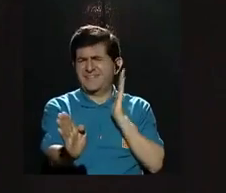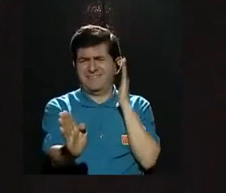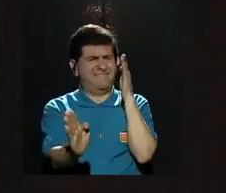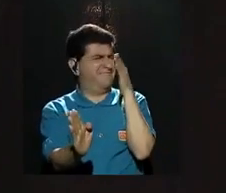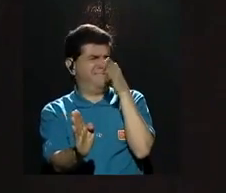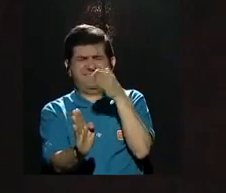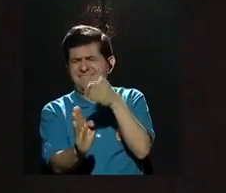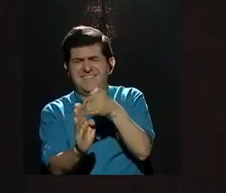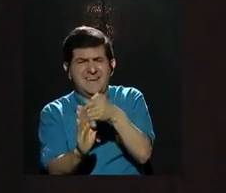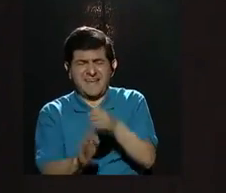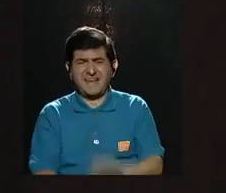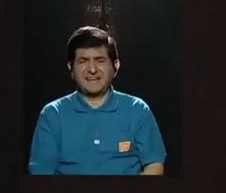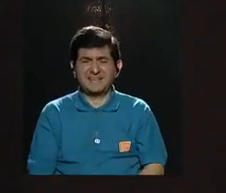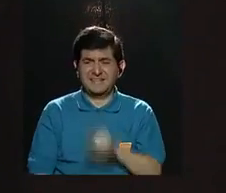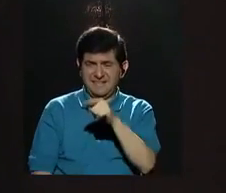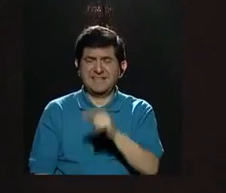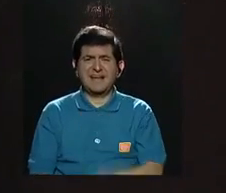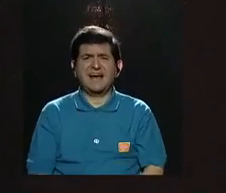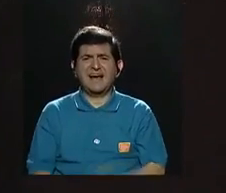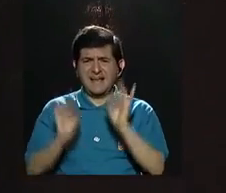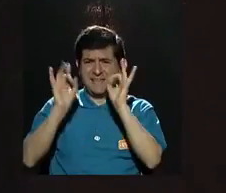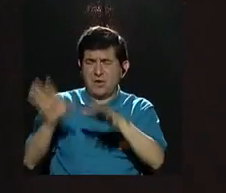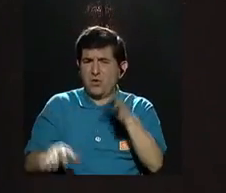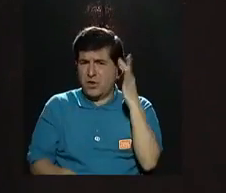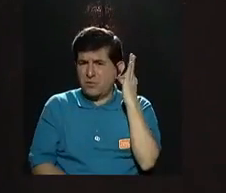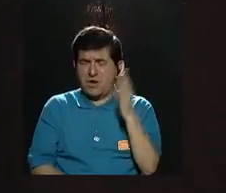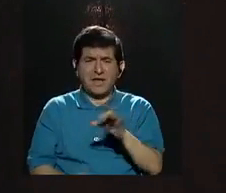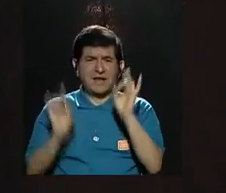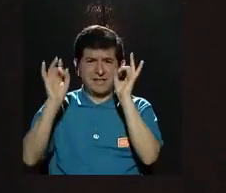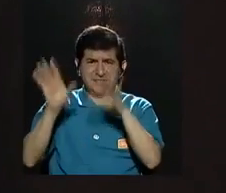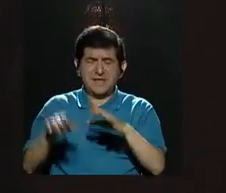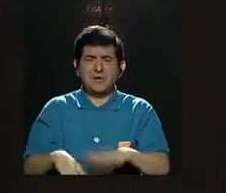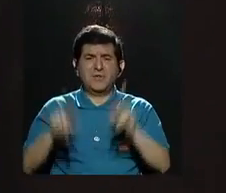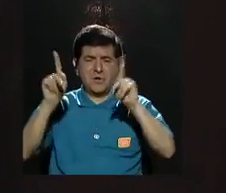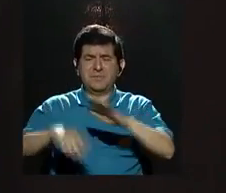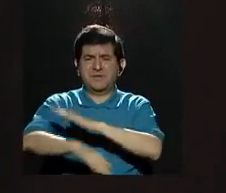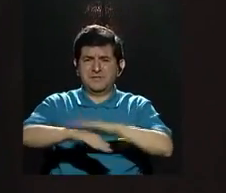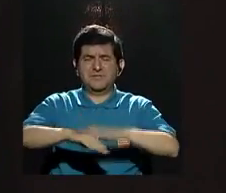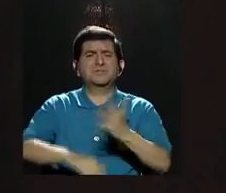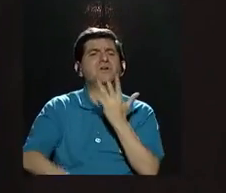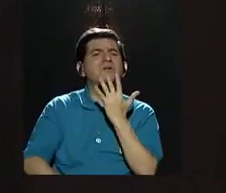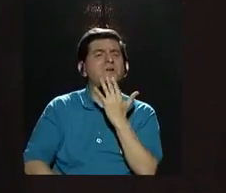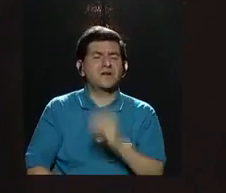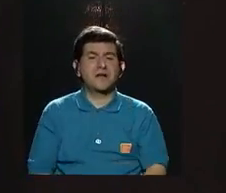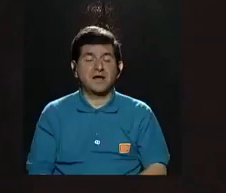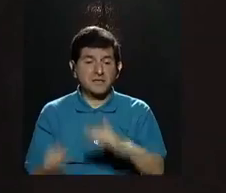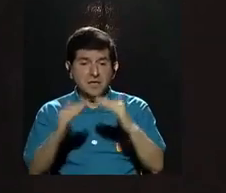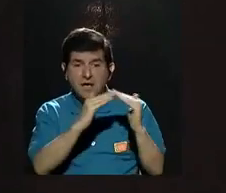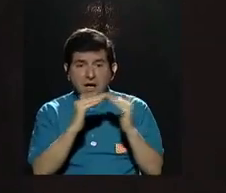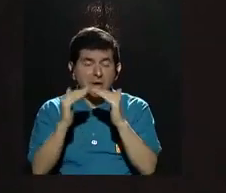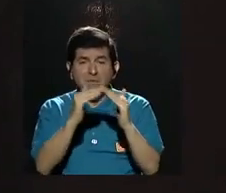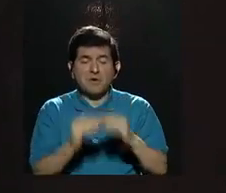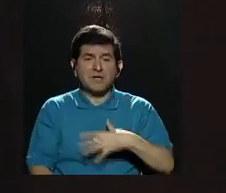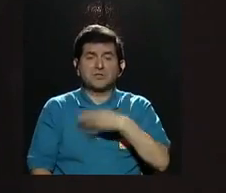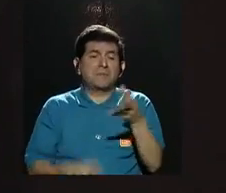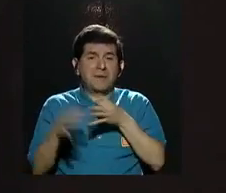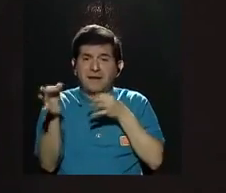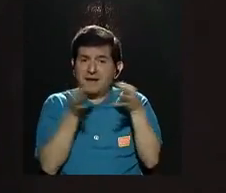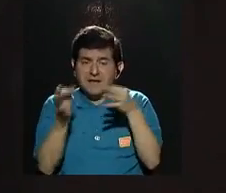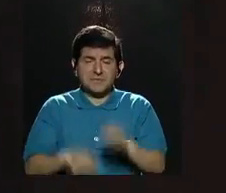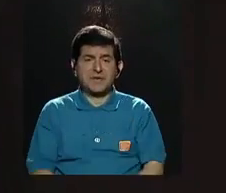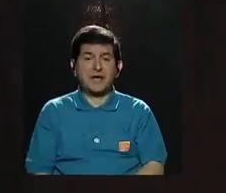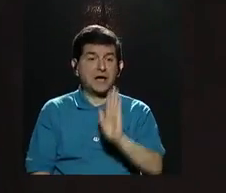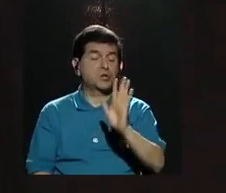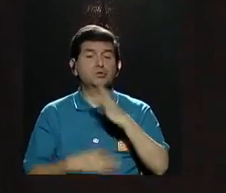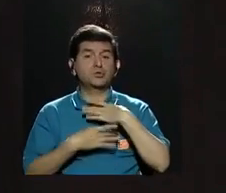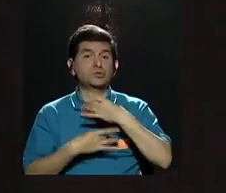to persuade poor and working class white populations that their interests